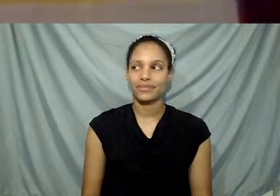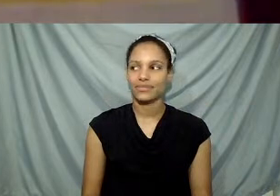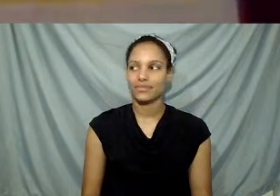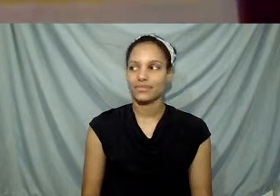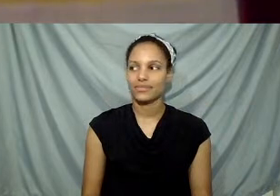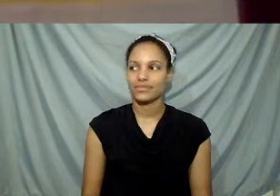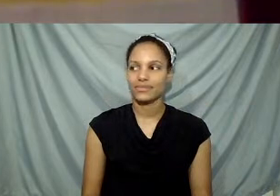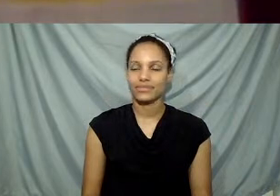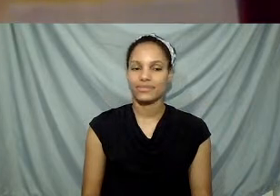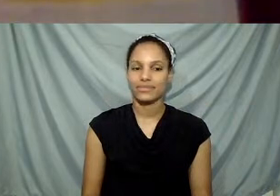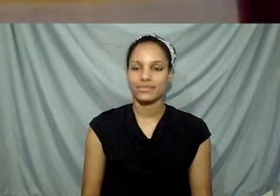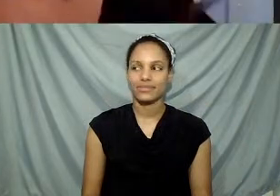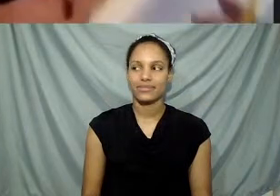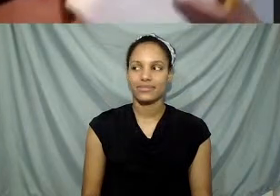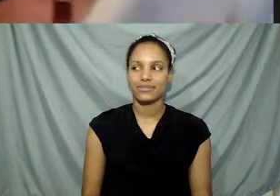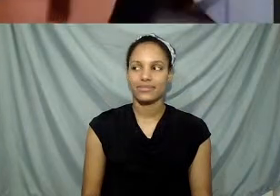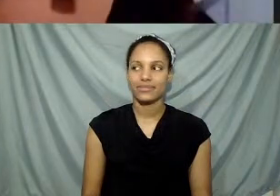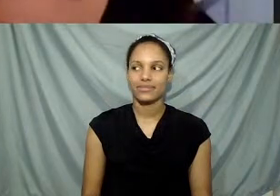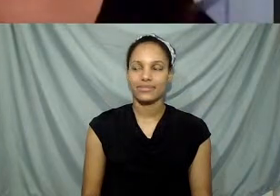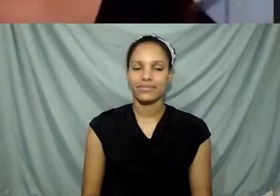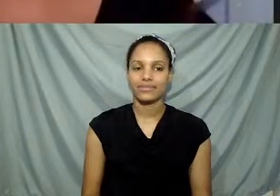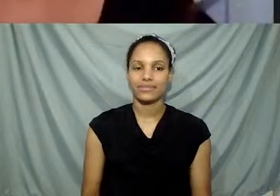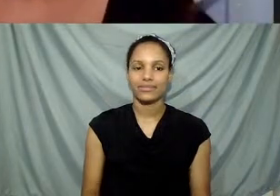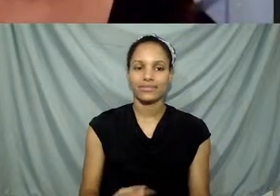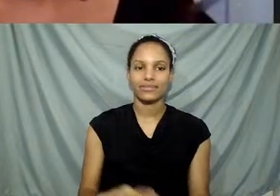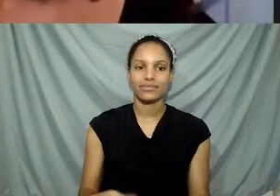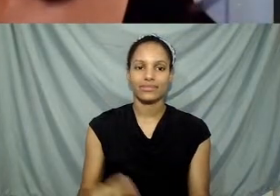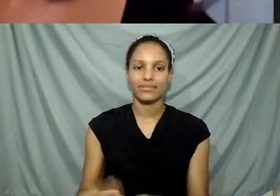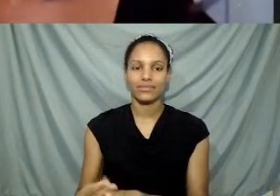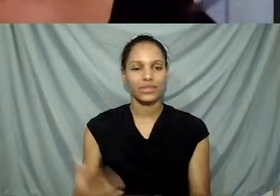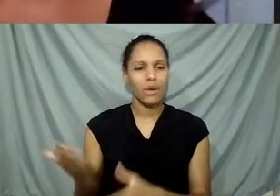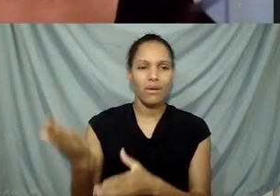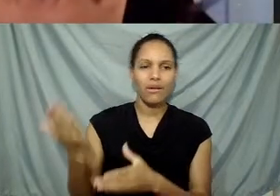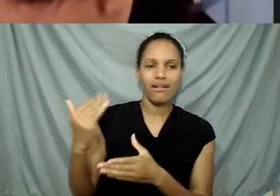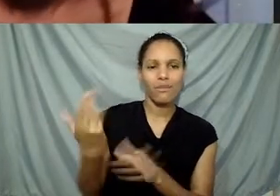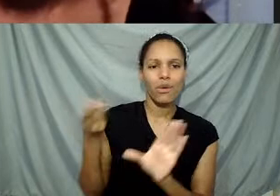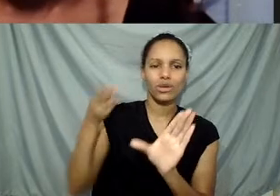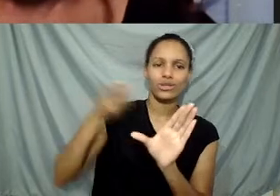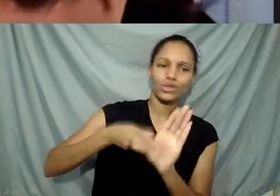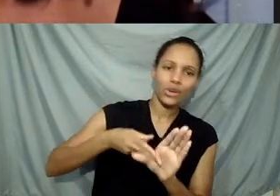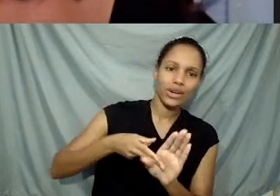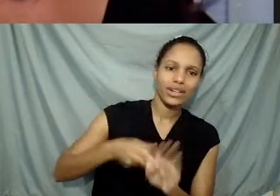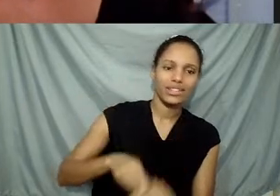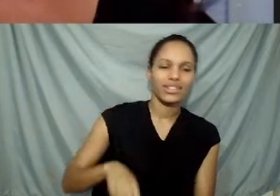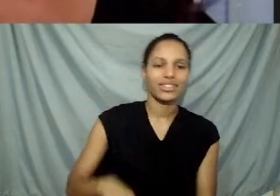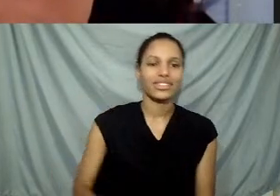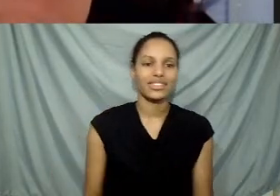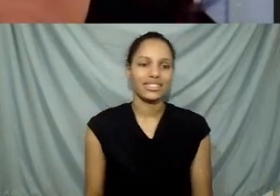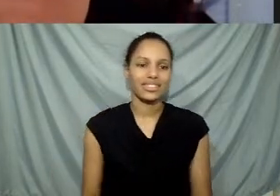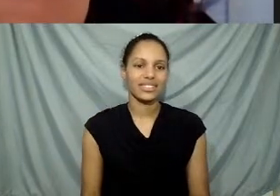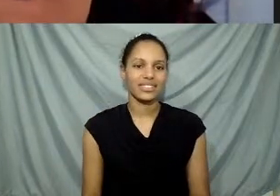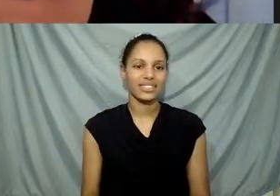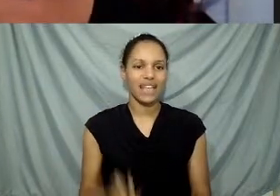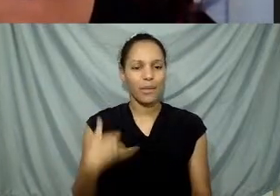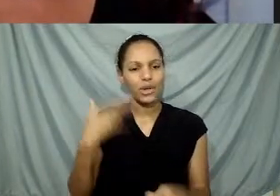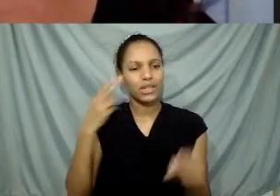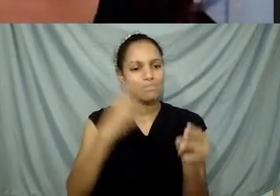Cheers, cheers, cheers. Come on in, Iega, while we do some shout out. There's some people here ready to see y'all.